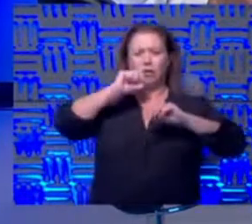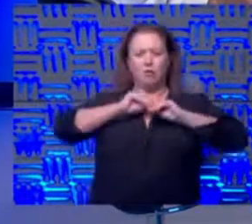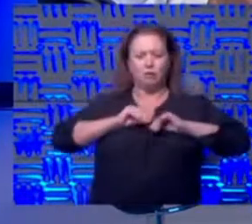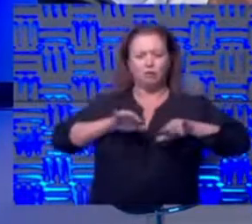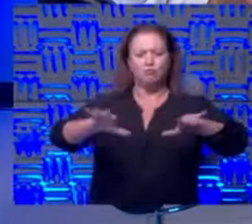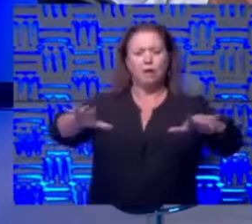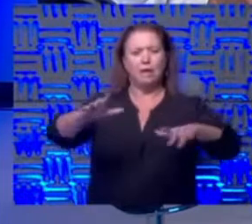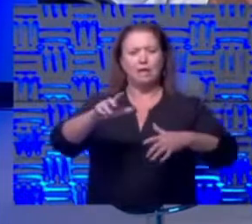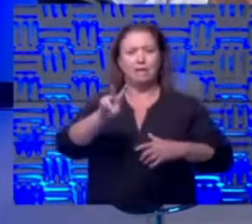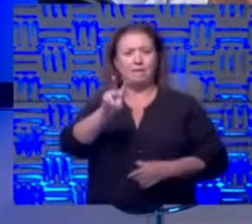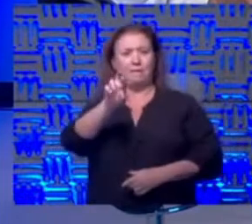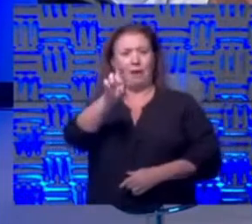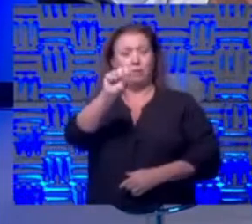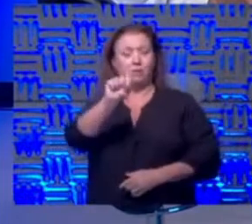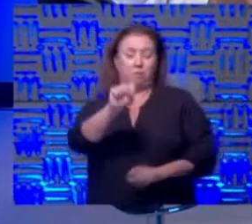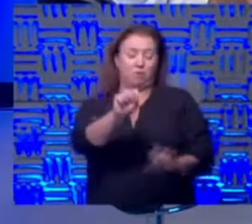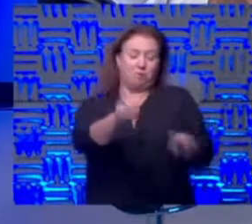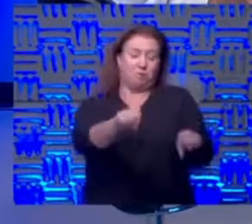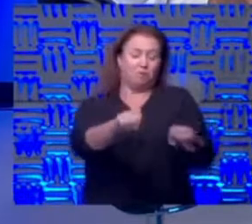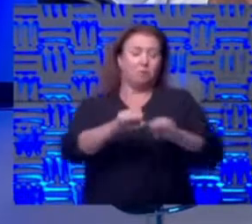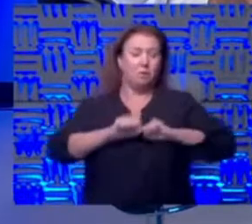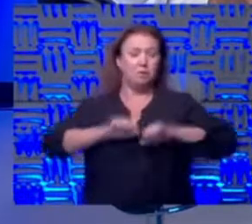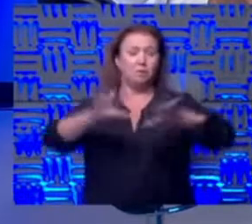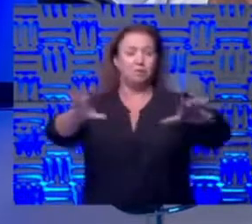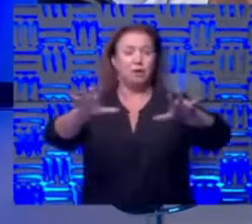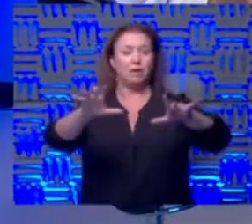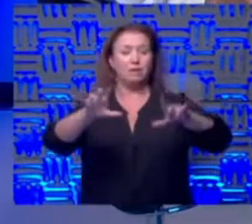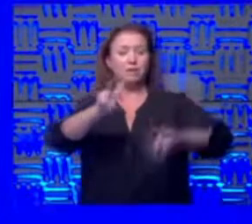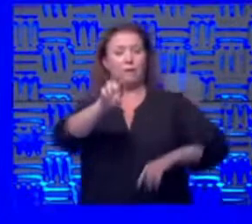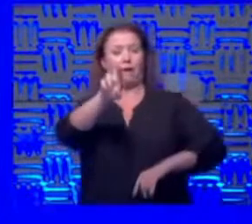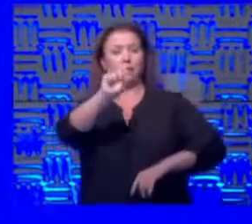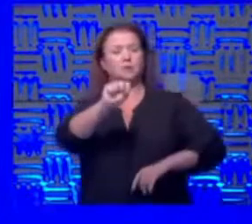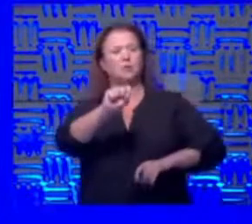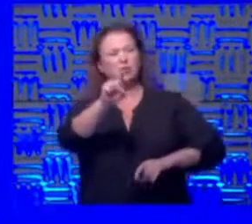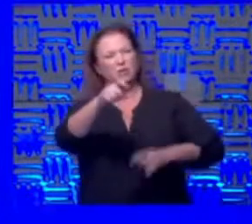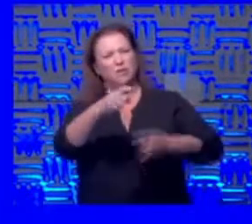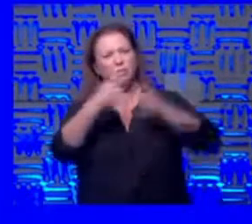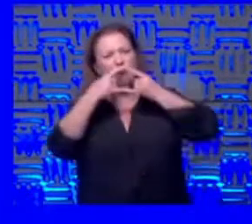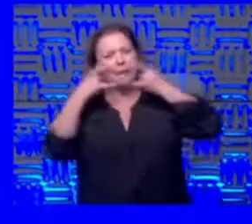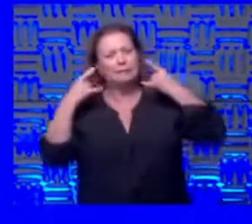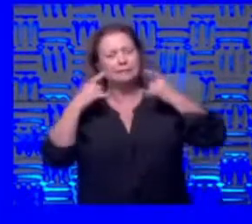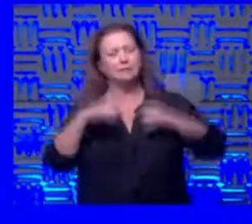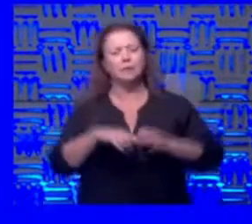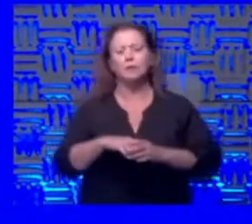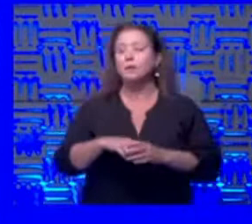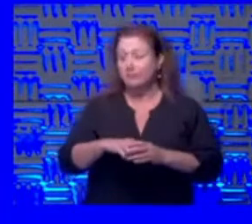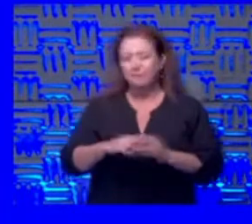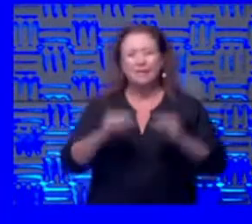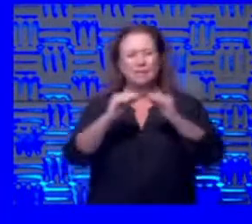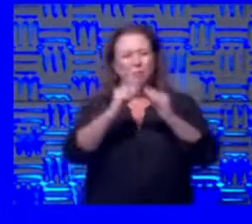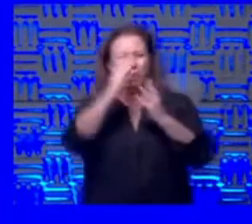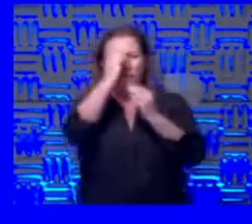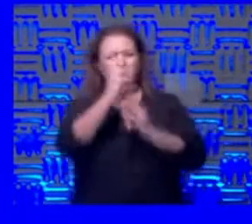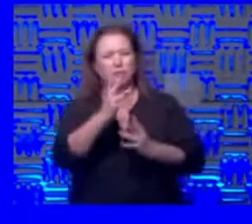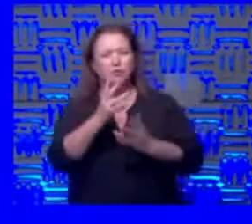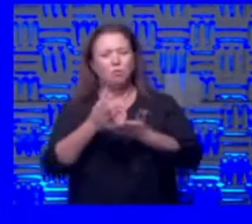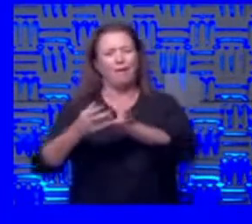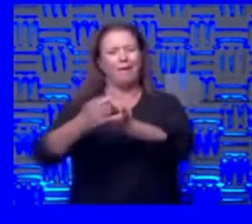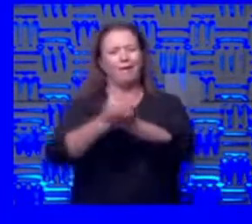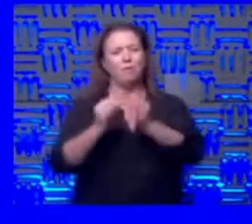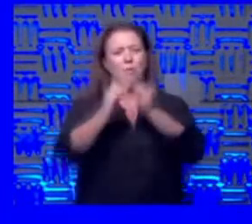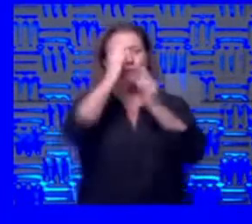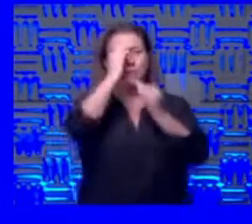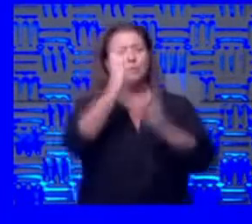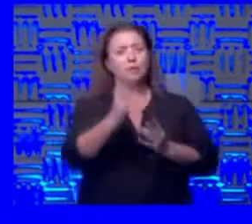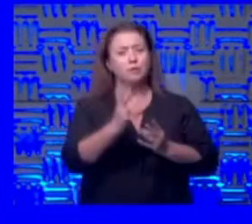but there's a chance you could be. Right. So by all means, you need to wear a mask. Yeah, and hopefully as we get more information, we will know that. Most importantly, will you